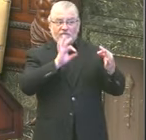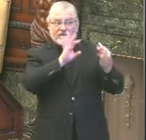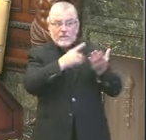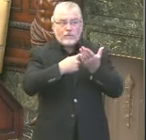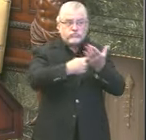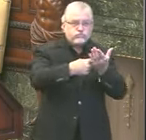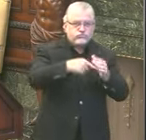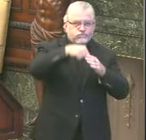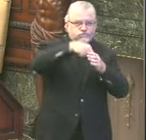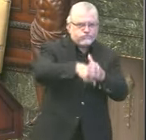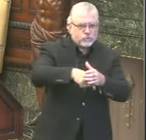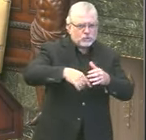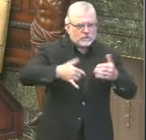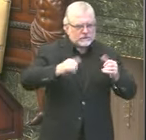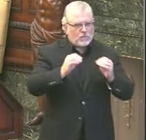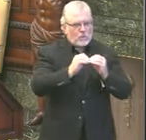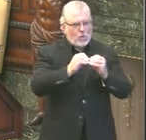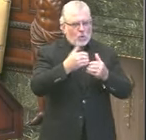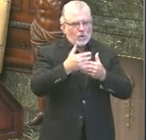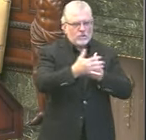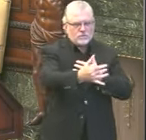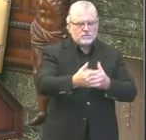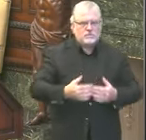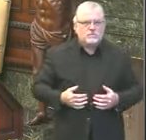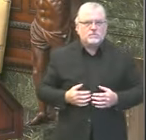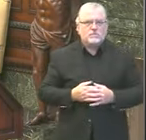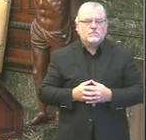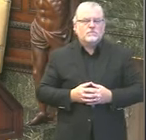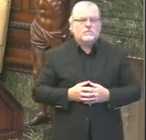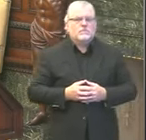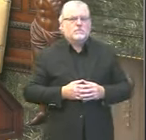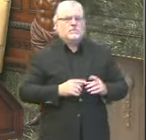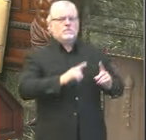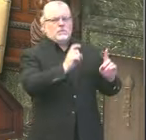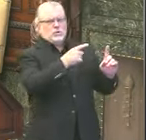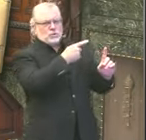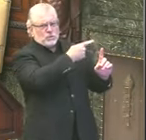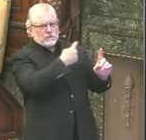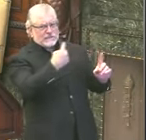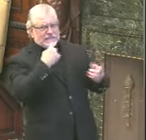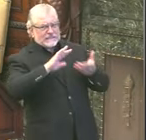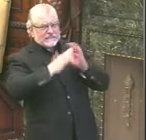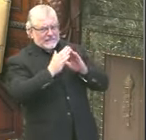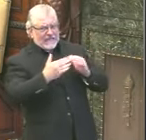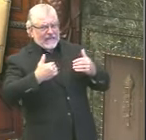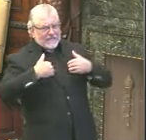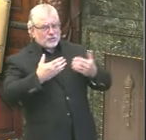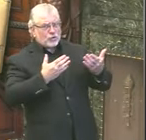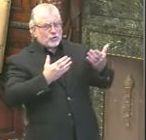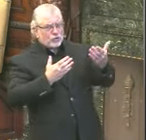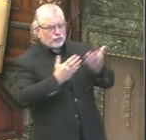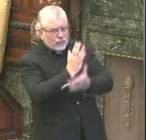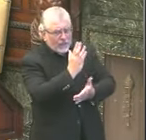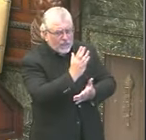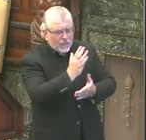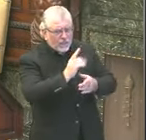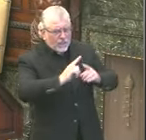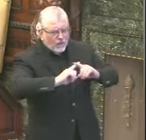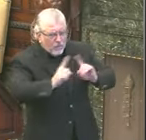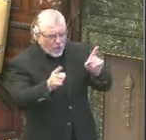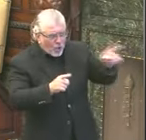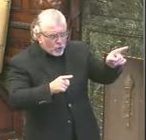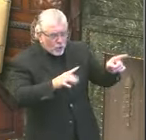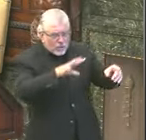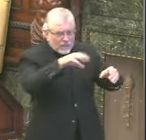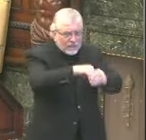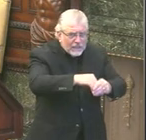it's your understanding that the city does have the legal right to do it, but Are you in court about it now? No,